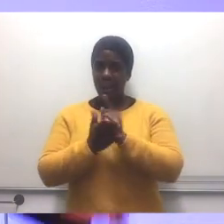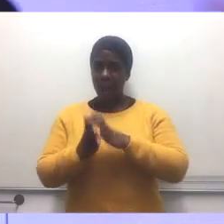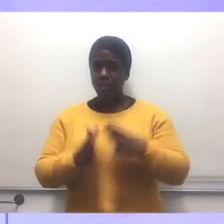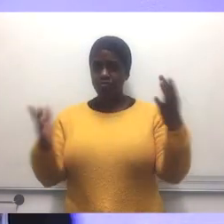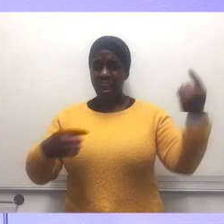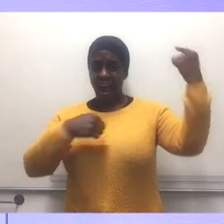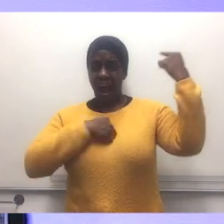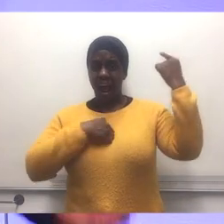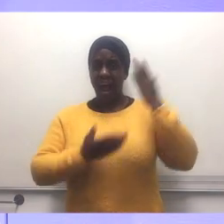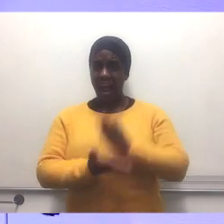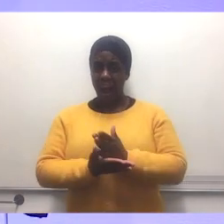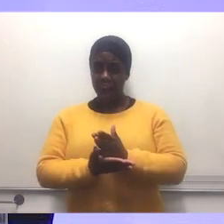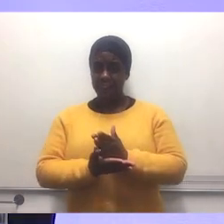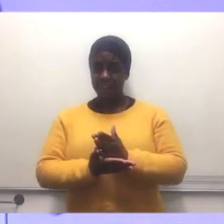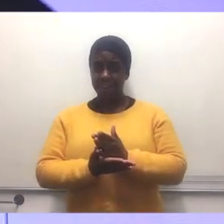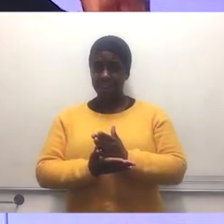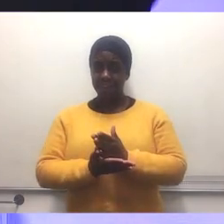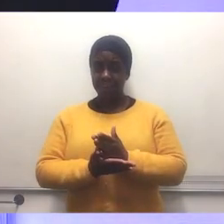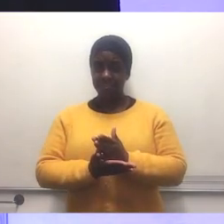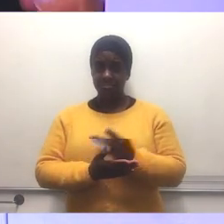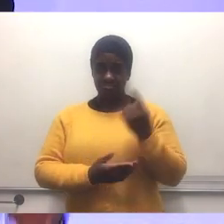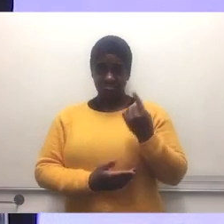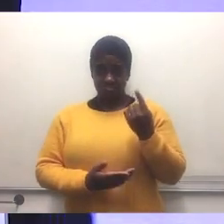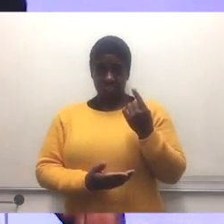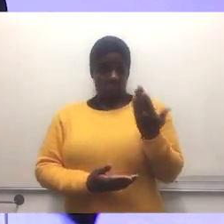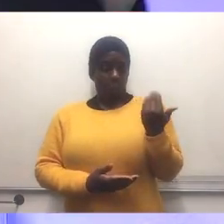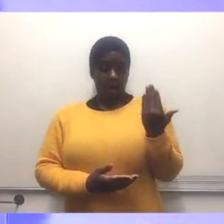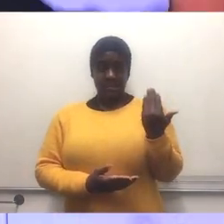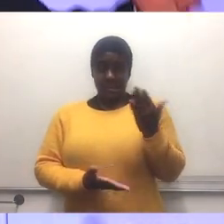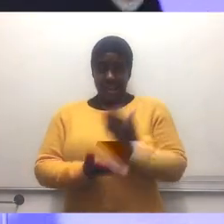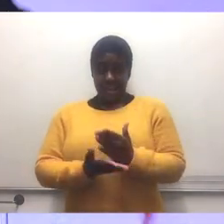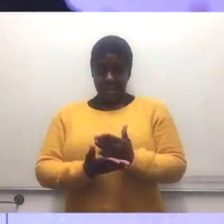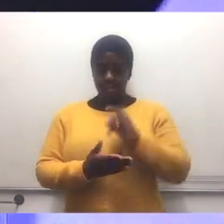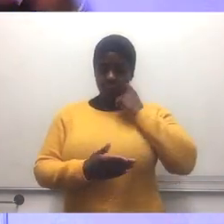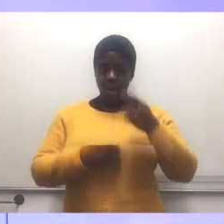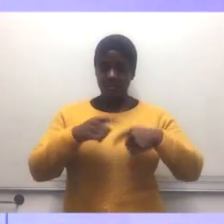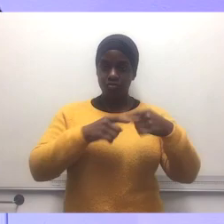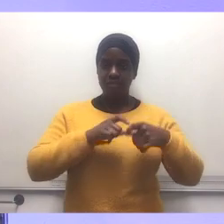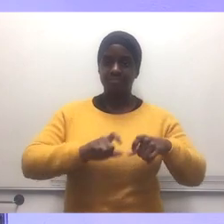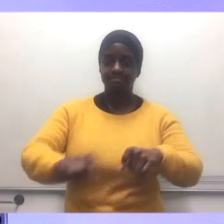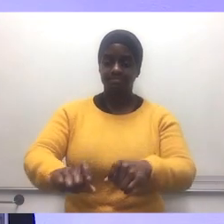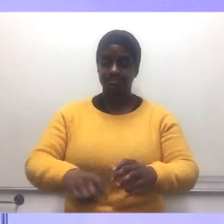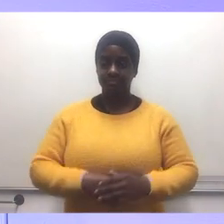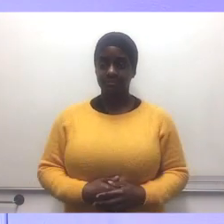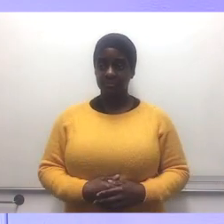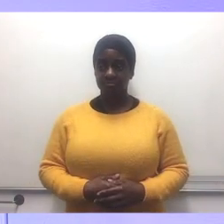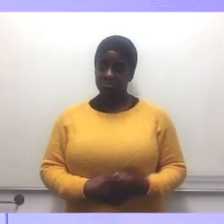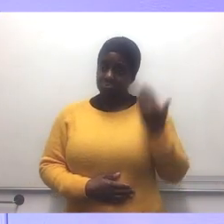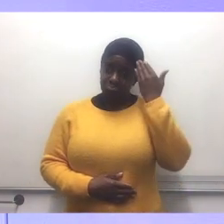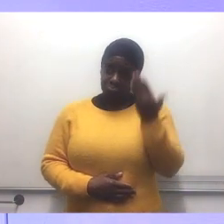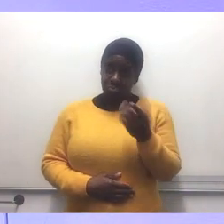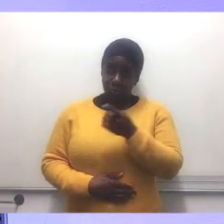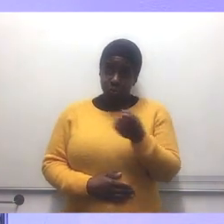who was, the one who is, and the one who shall forever be. Today, I don't know about